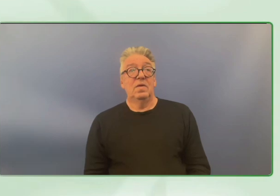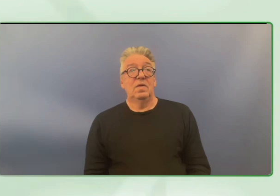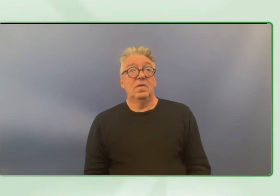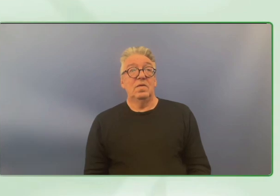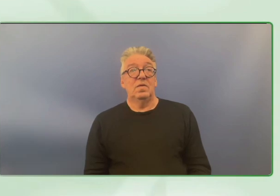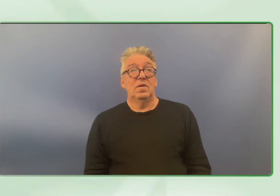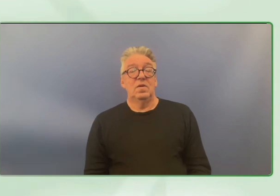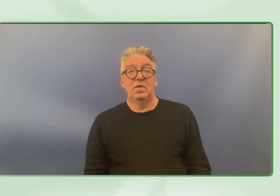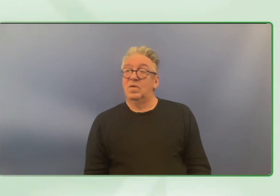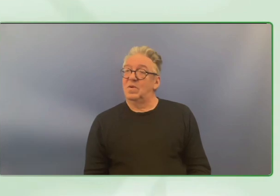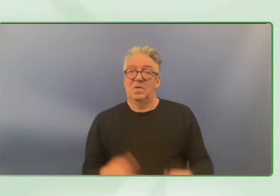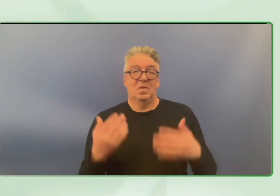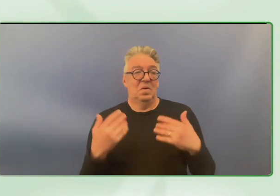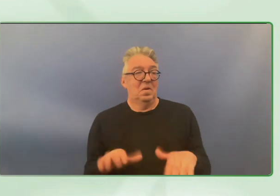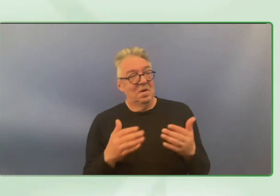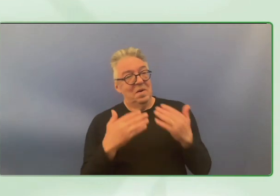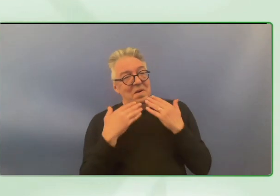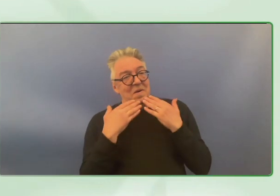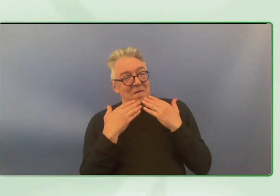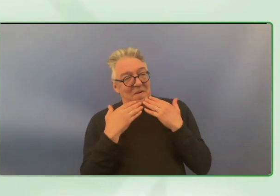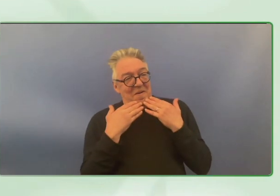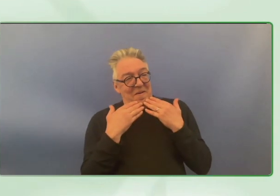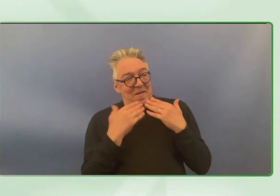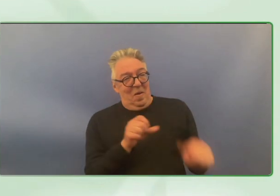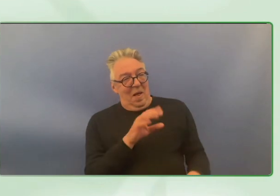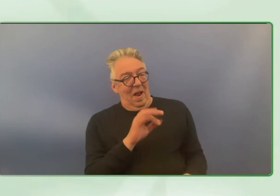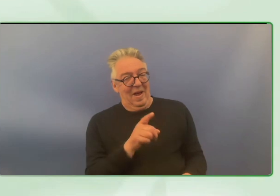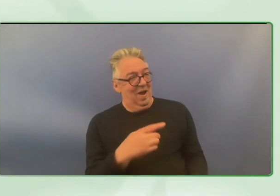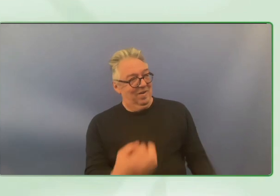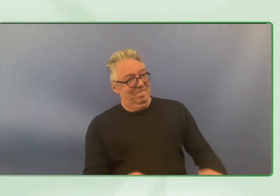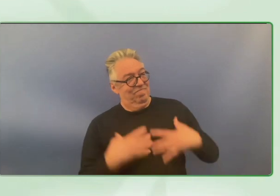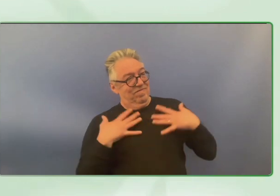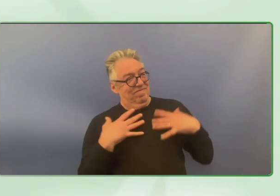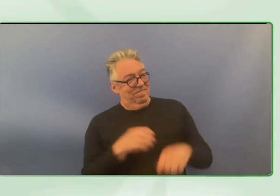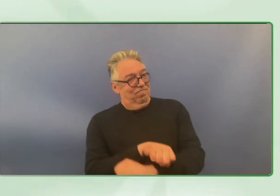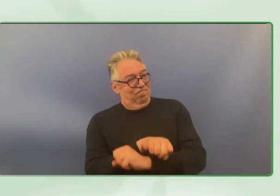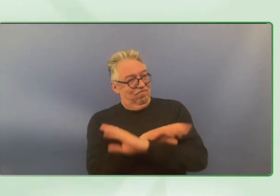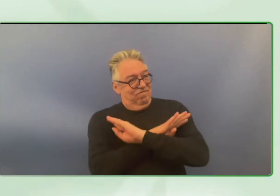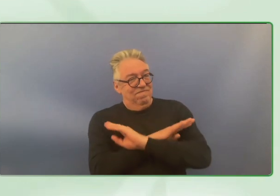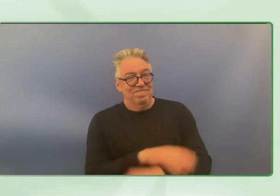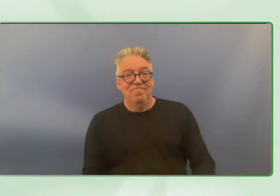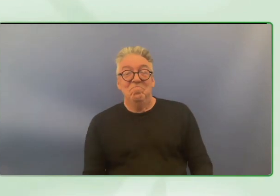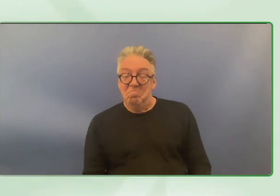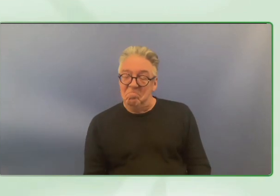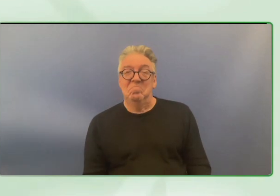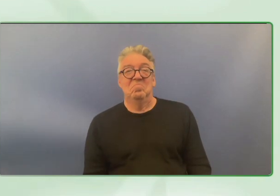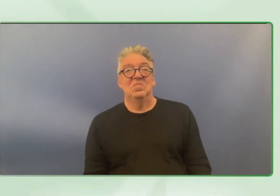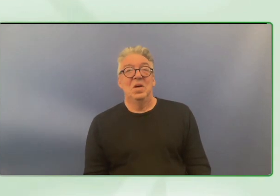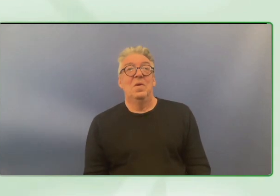Thank you, Ali. That was an inspiring talk, and talking with you today. We